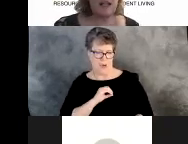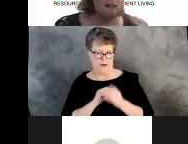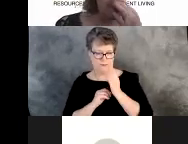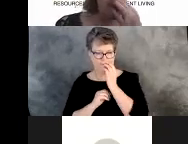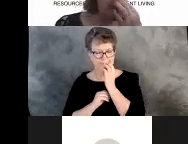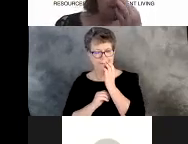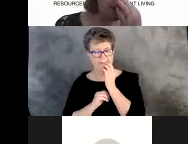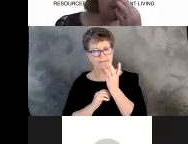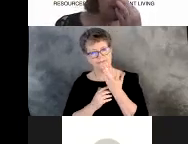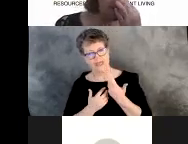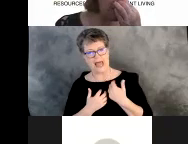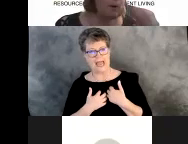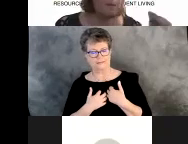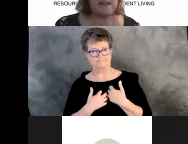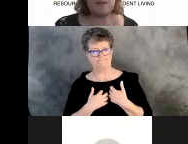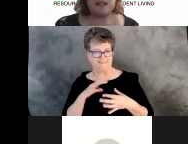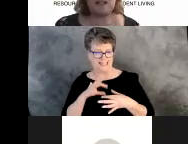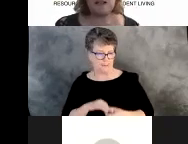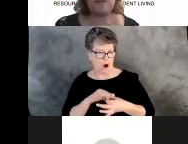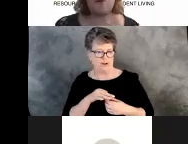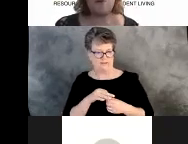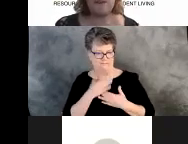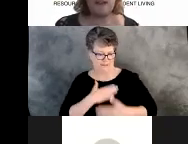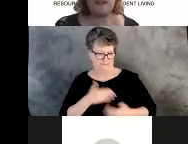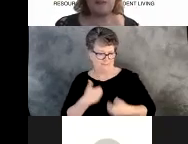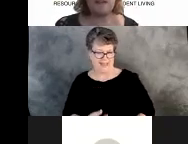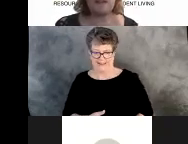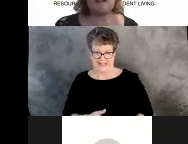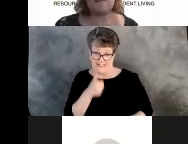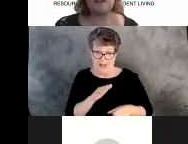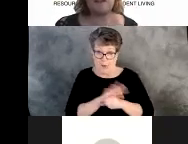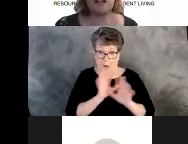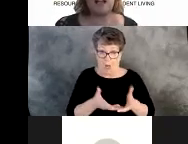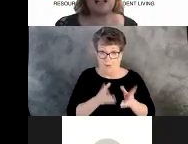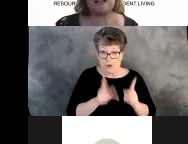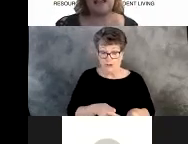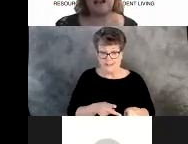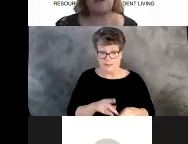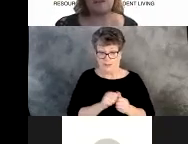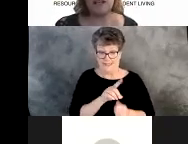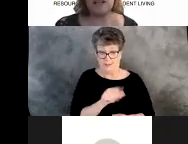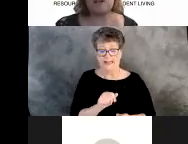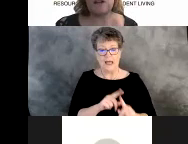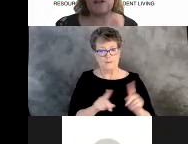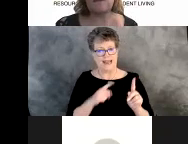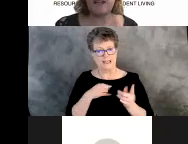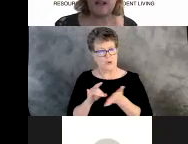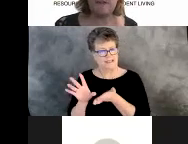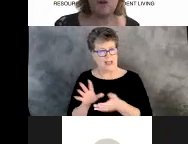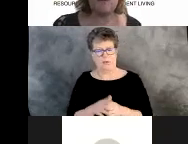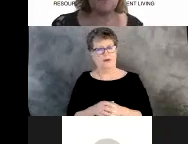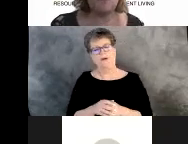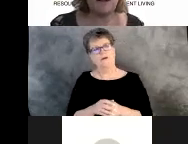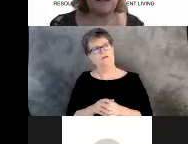that that is a part of what makes me me. It's not the whole thing, but it's not something that I discount. Like I don't feel like